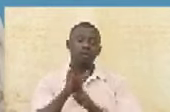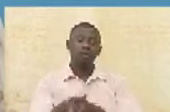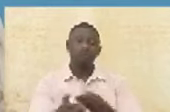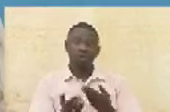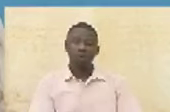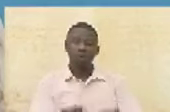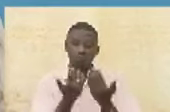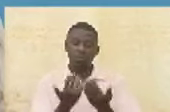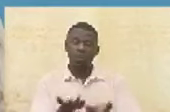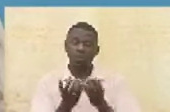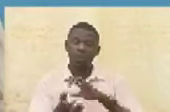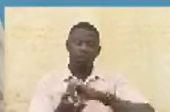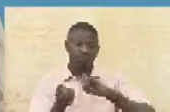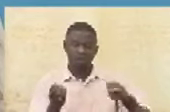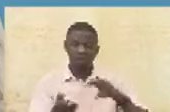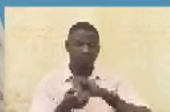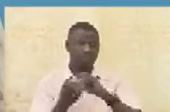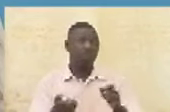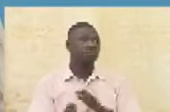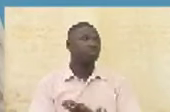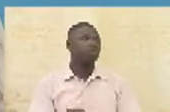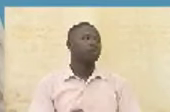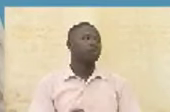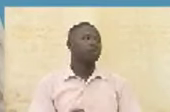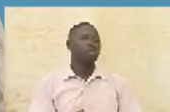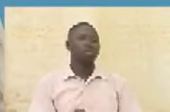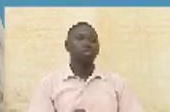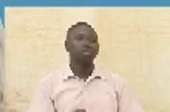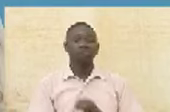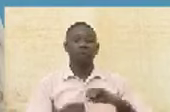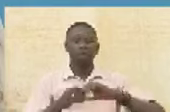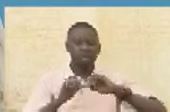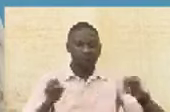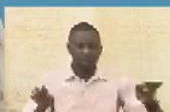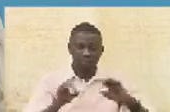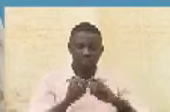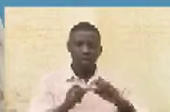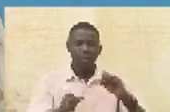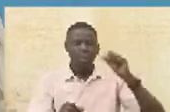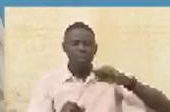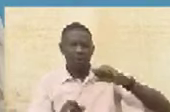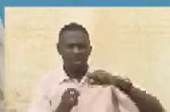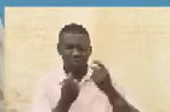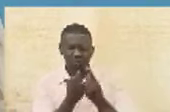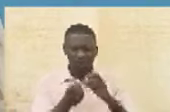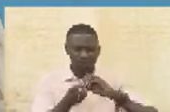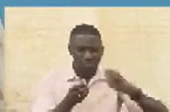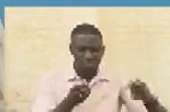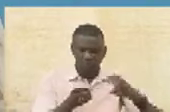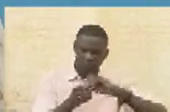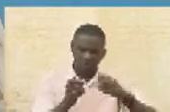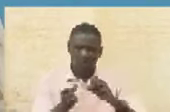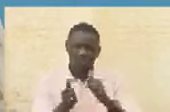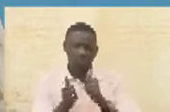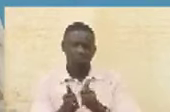it, we will separate the bad ones from the good ones.